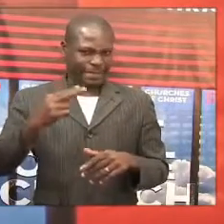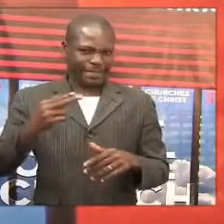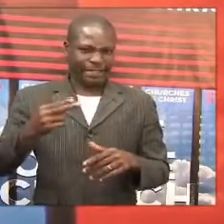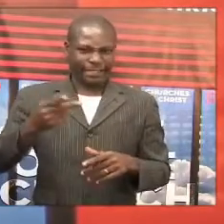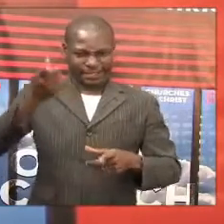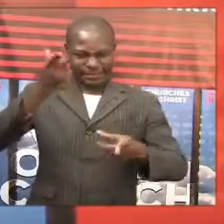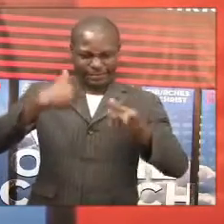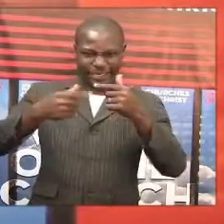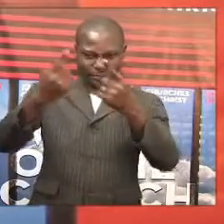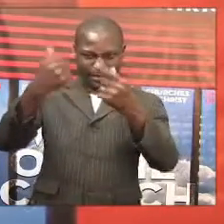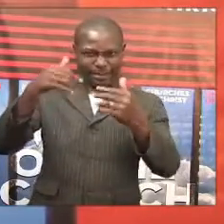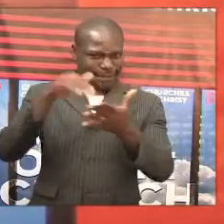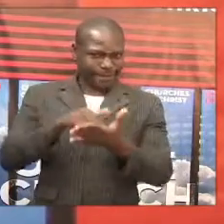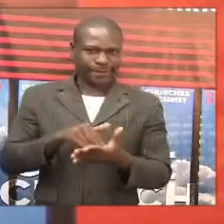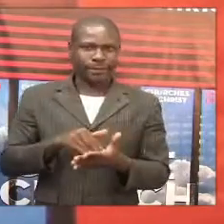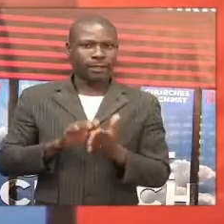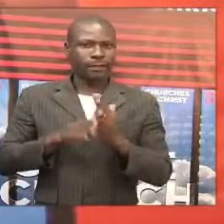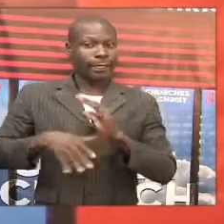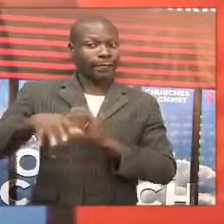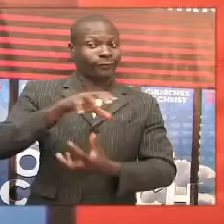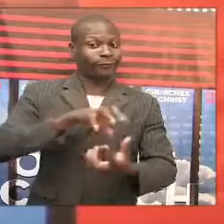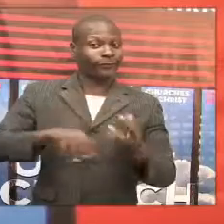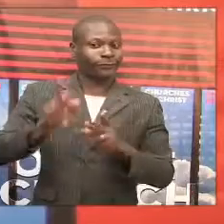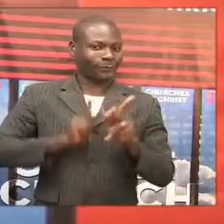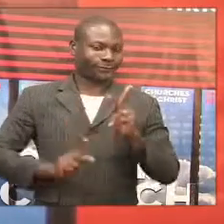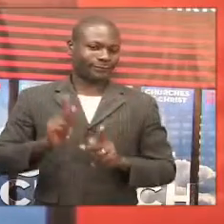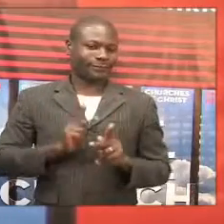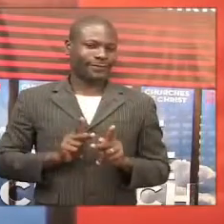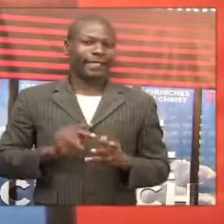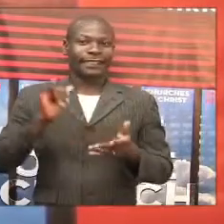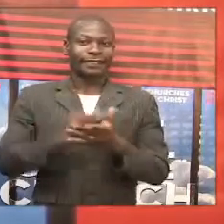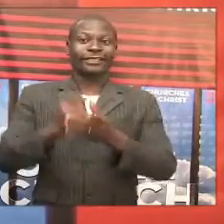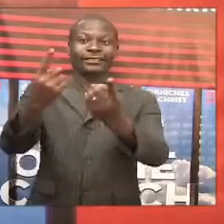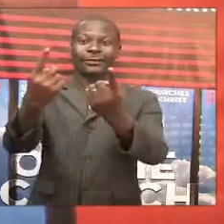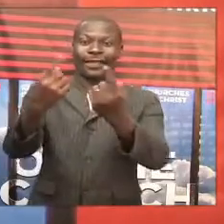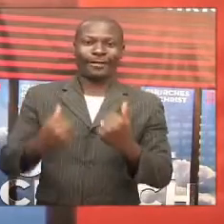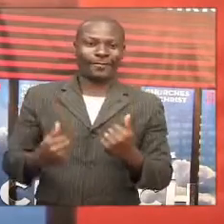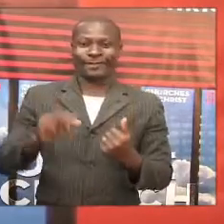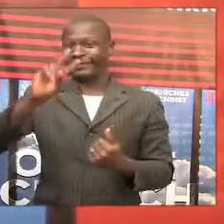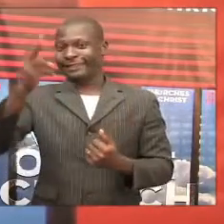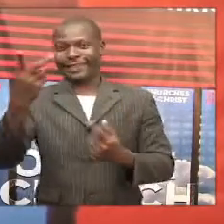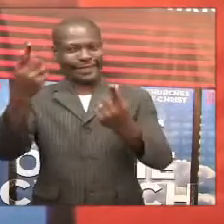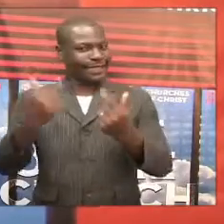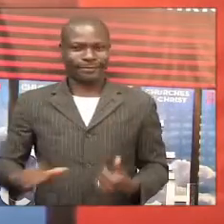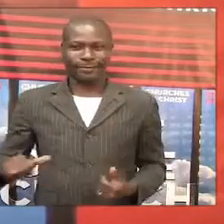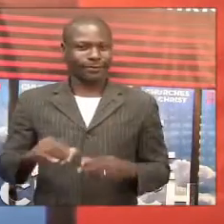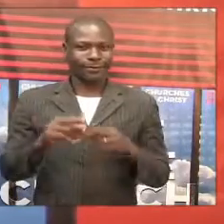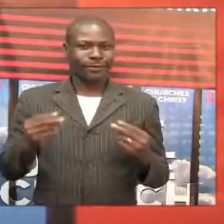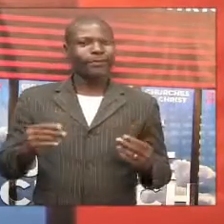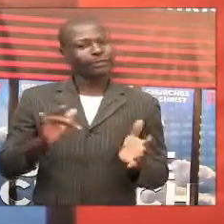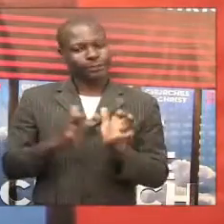a ho, and our confusion grofono. So my and why in the second coming of Christ. And just an attire. Or of what